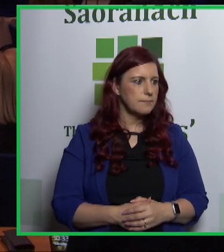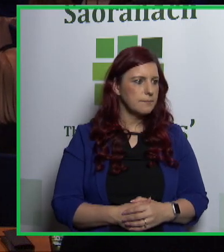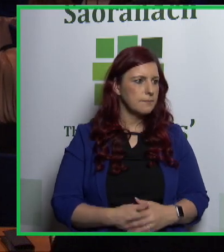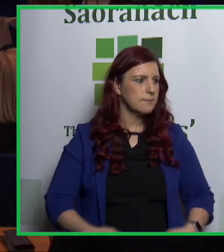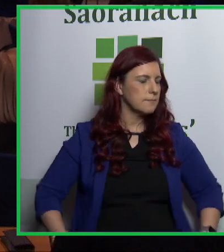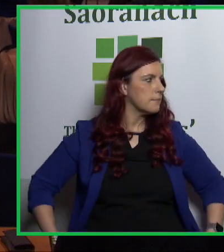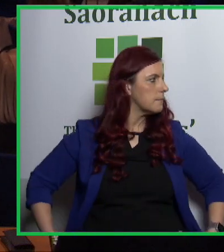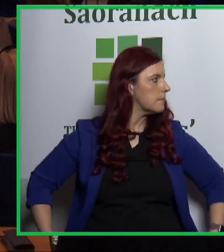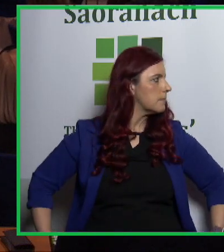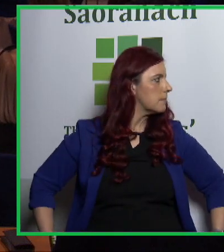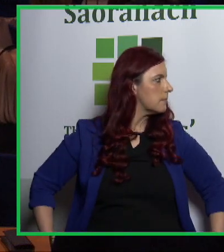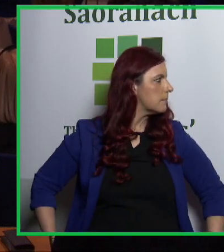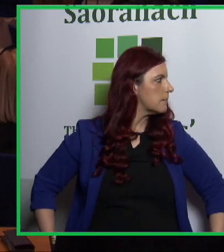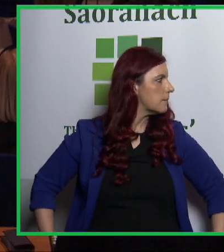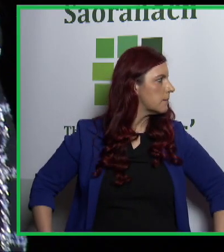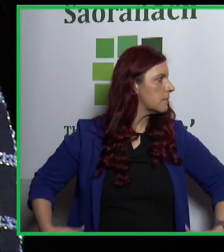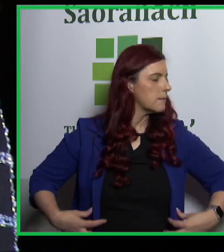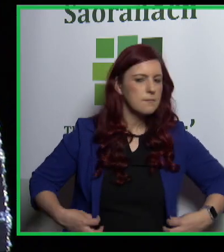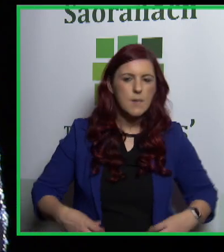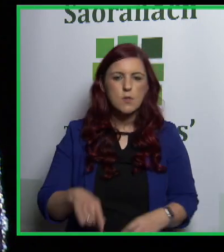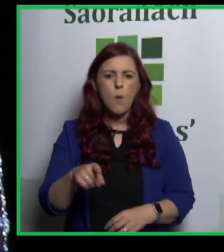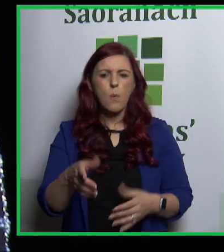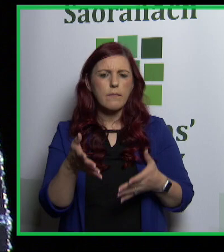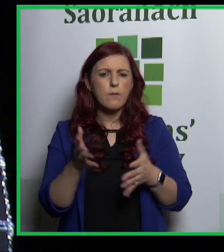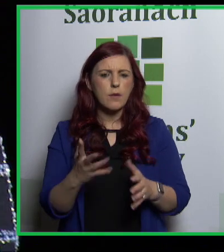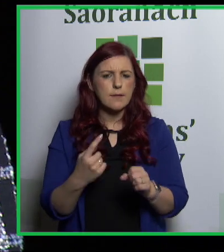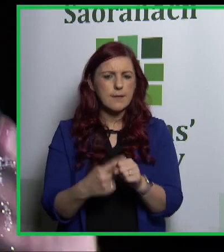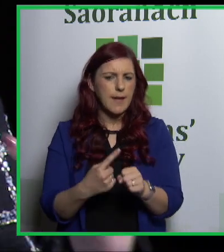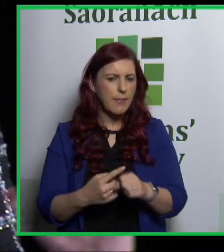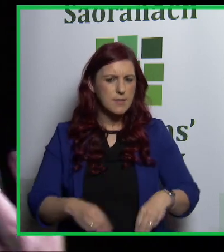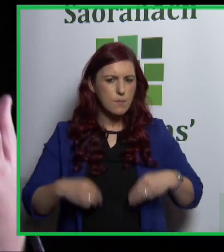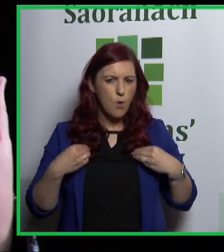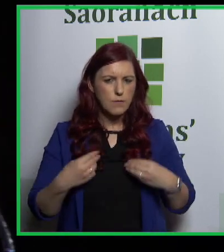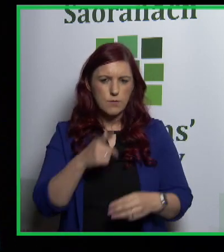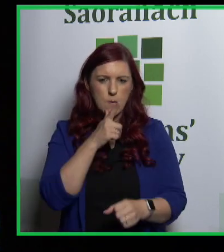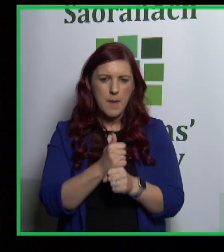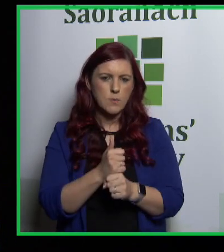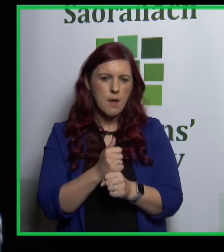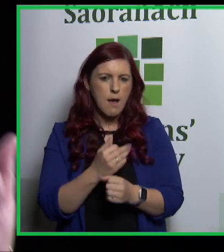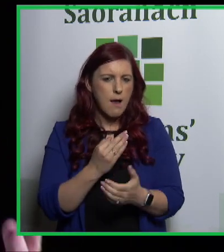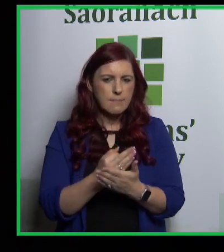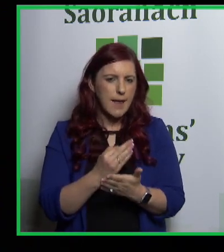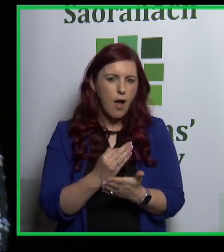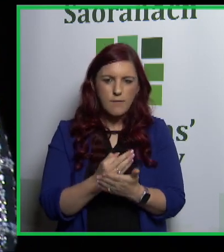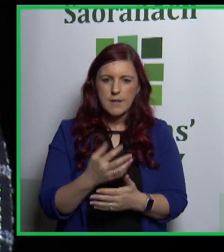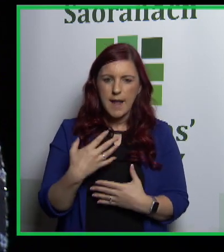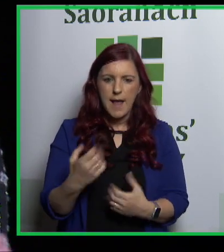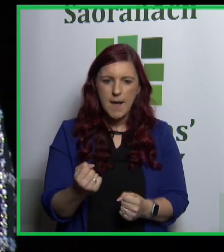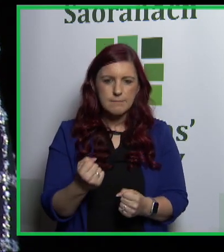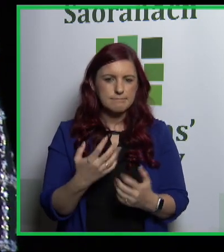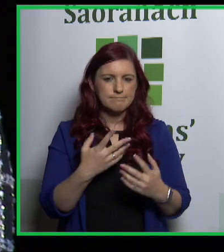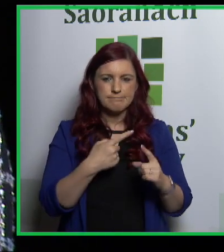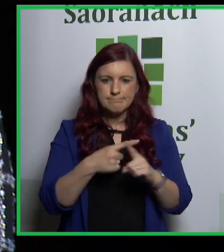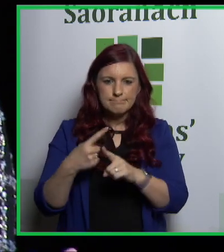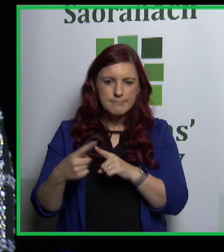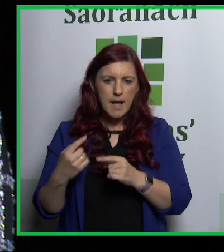Shannon, we heard it when we met last month, and we've heard it echoed again here this morning, that often it's an adverse childhood incident or an